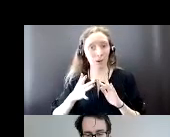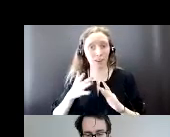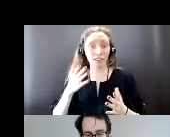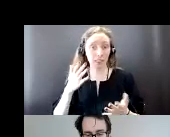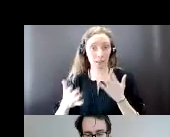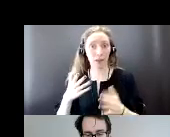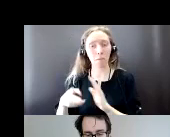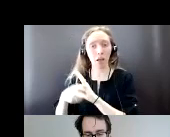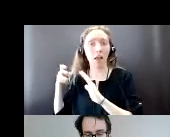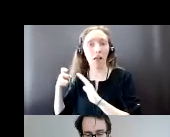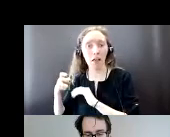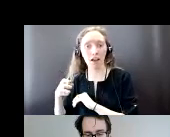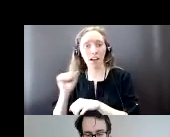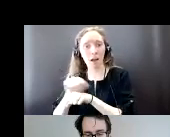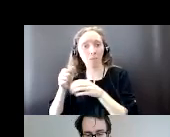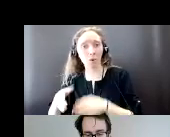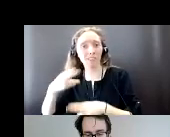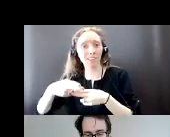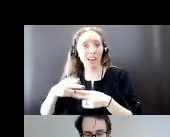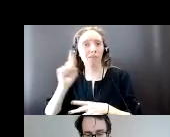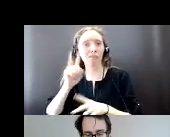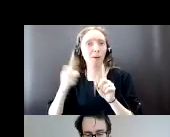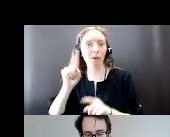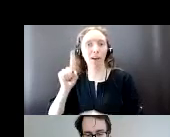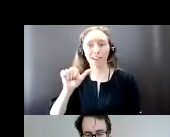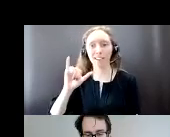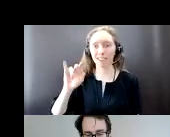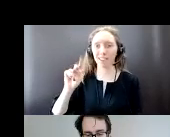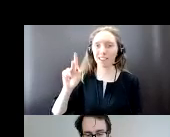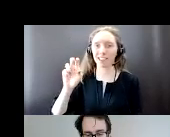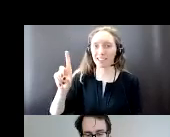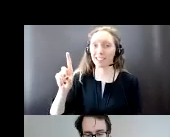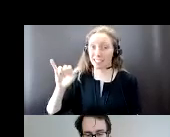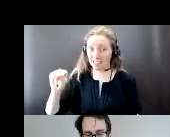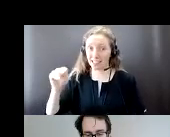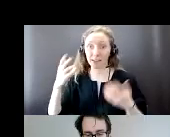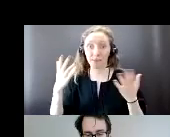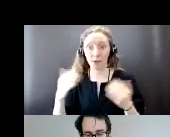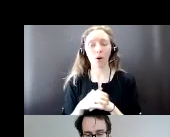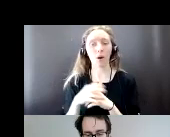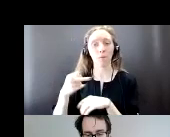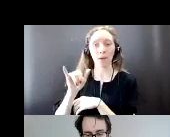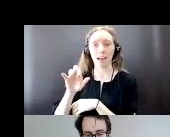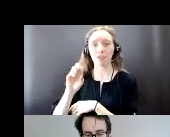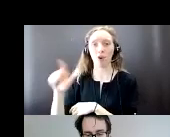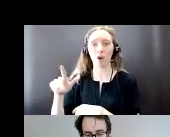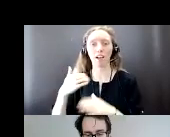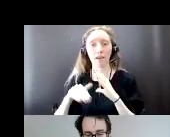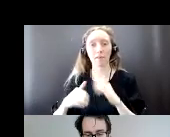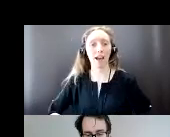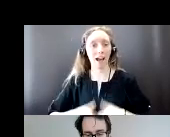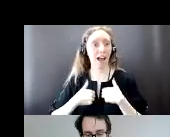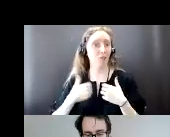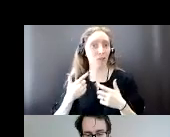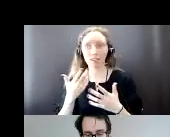the employee's name, on LinkedIn, and the payroll's email address through